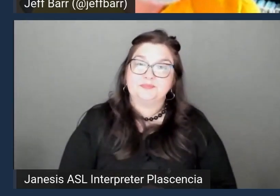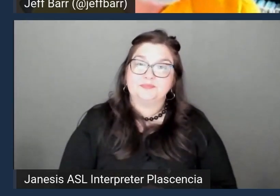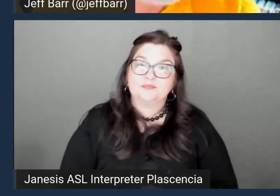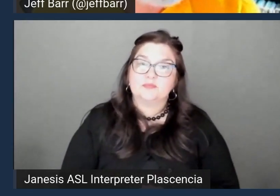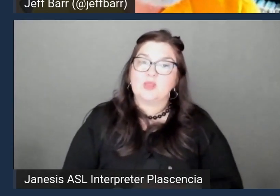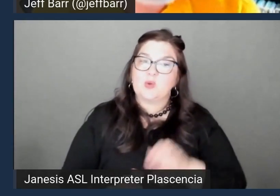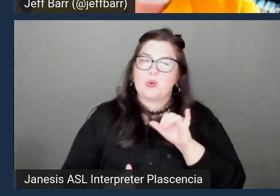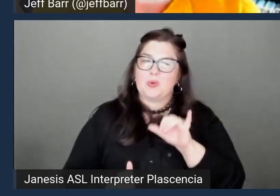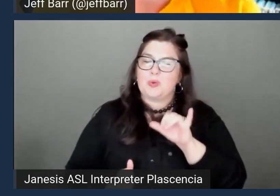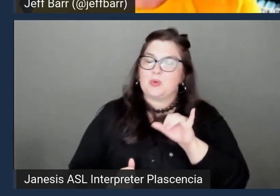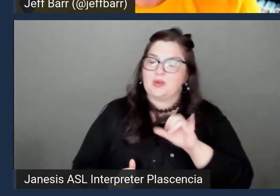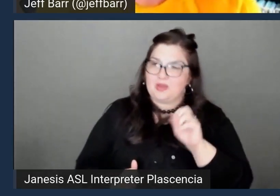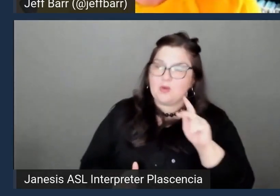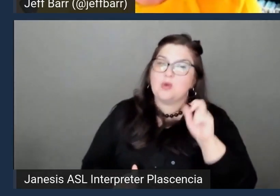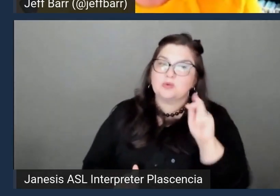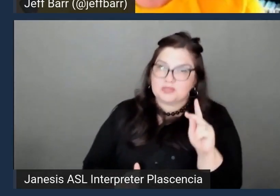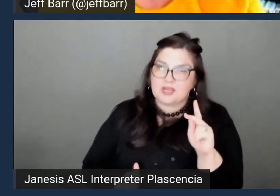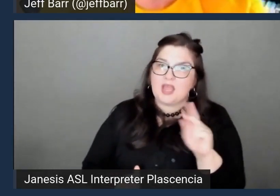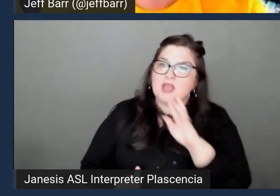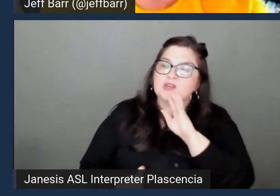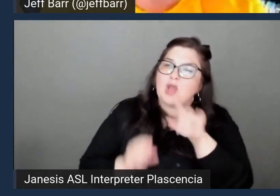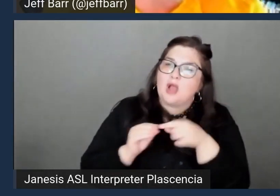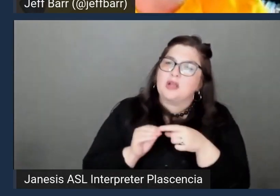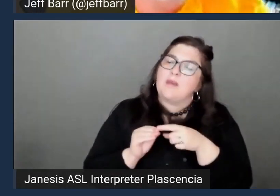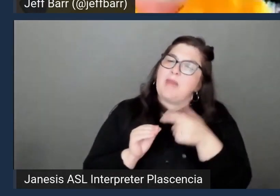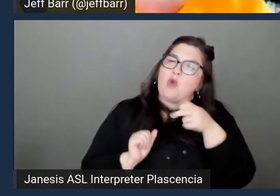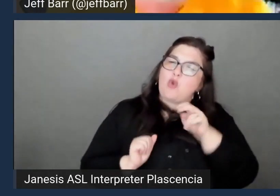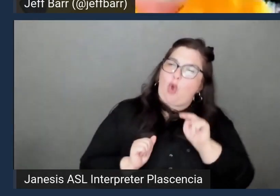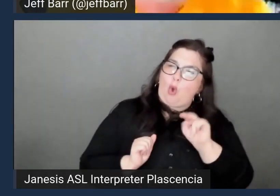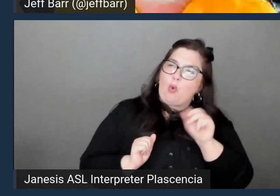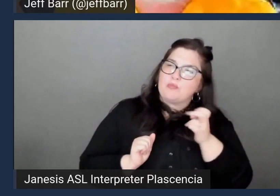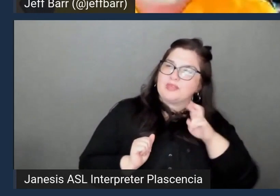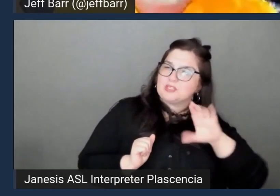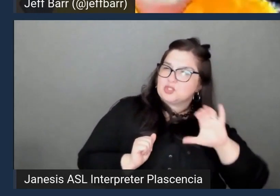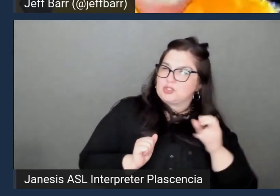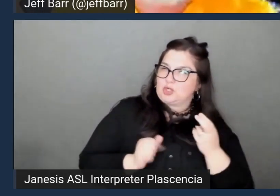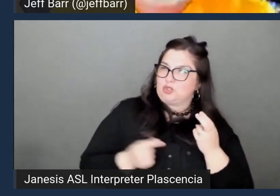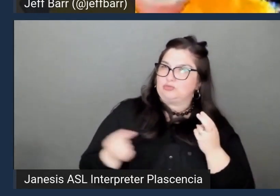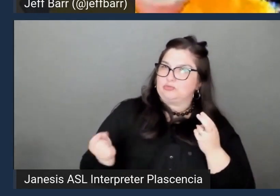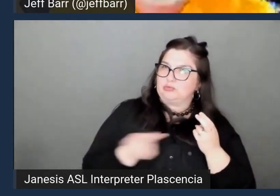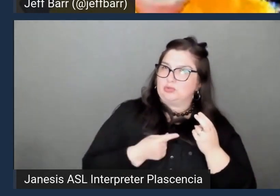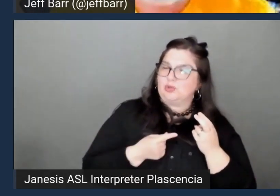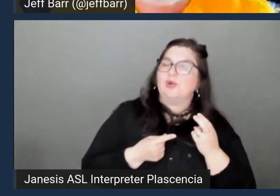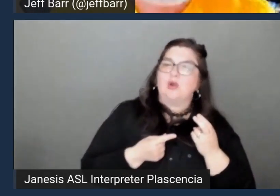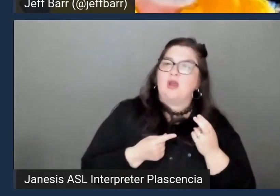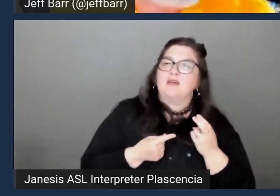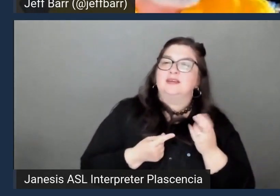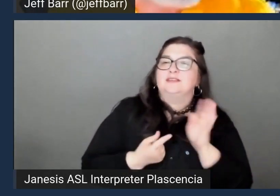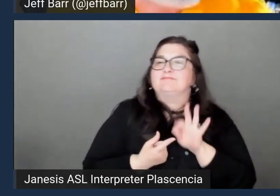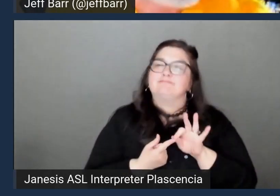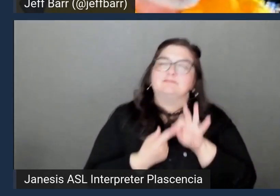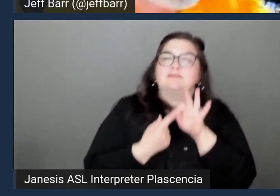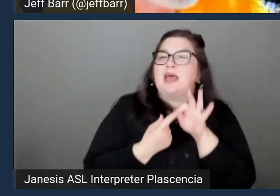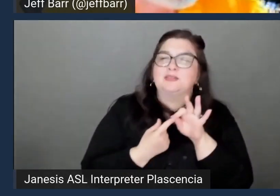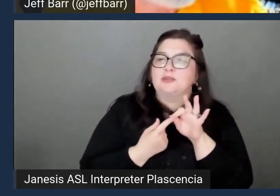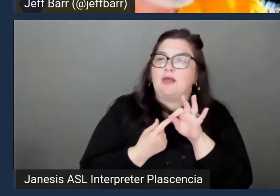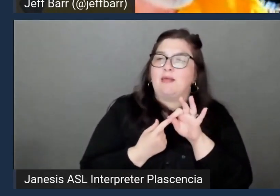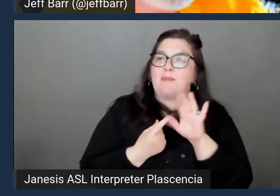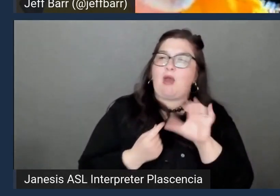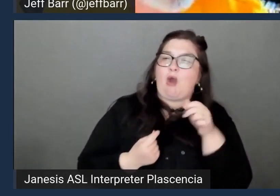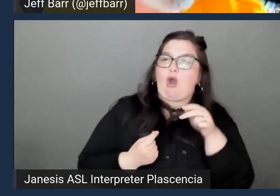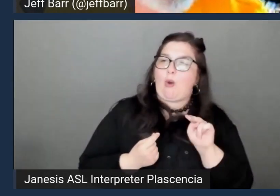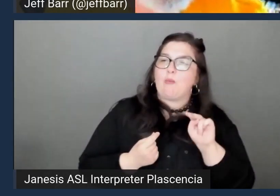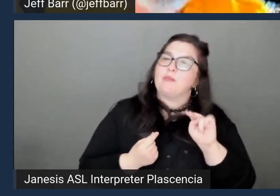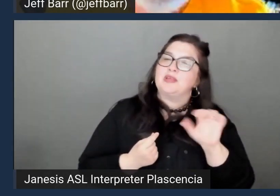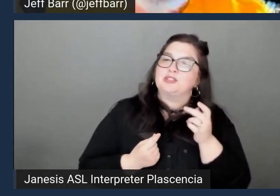So you've talked about OpenSearch a little bit. What is special about OpenSearch 1.0? What do we need to know about